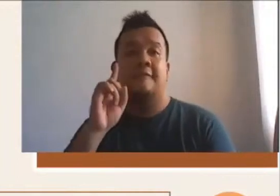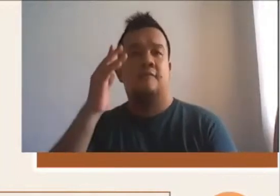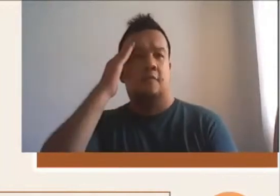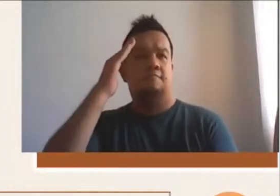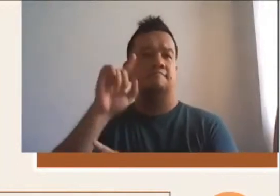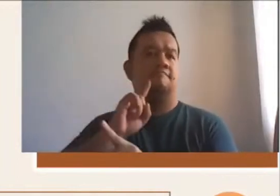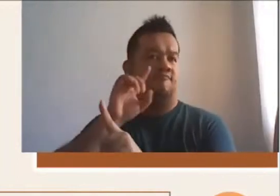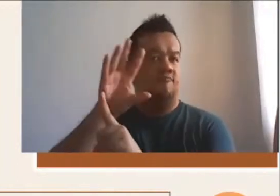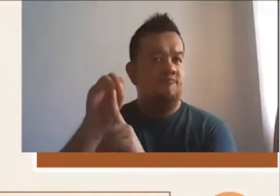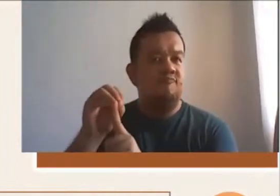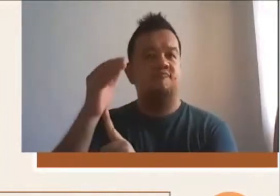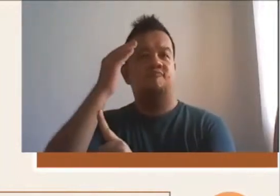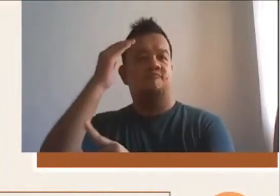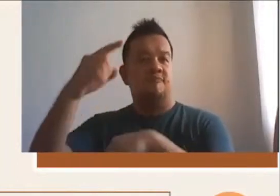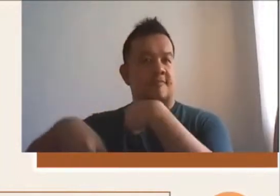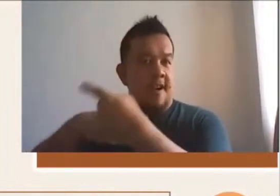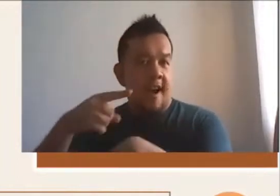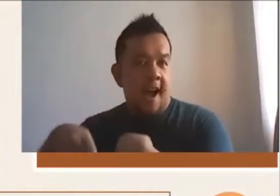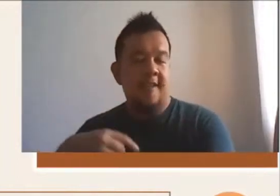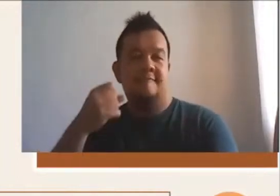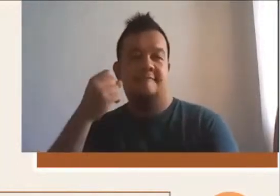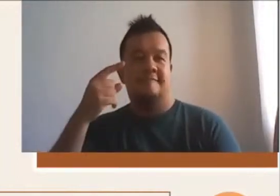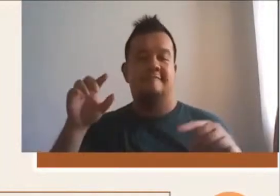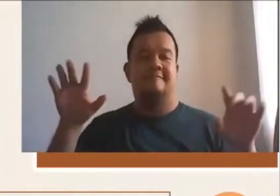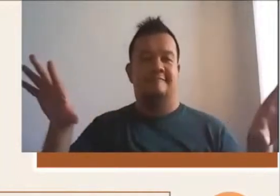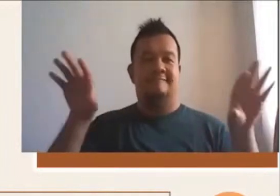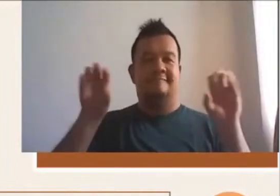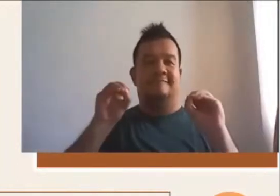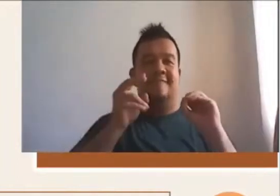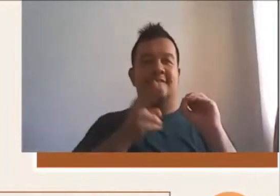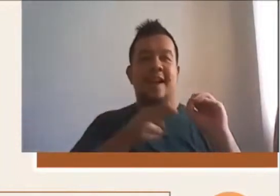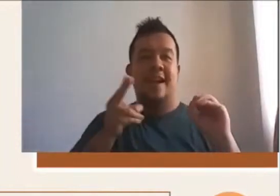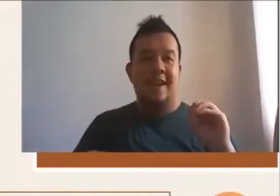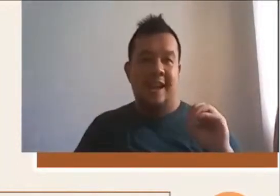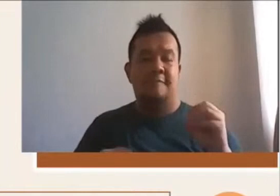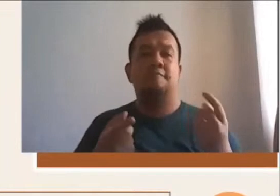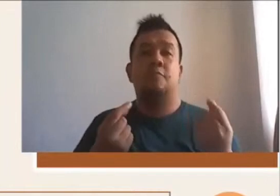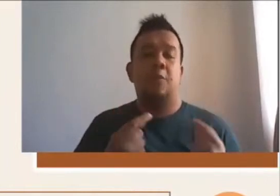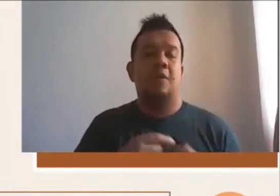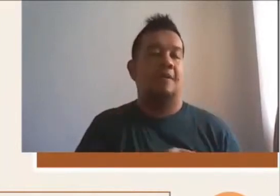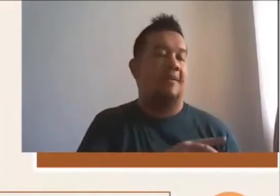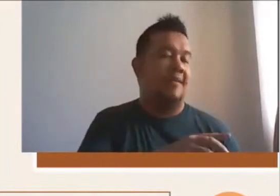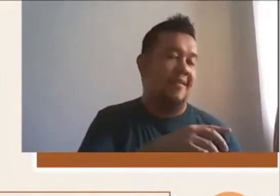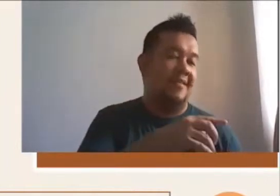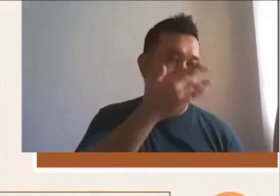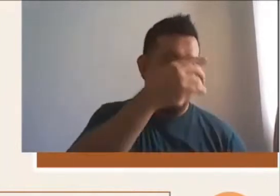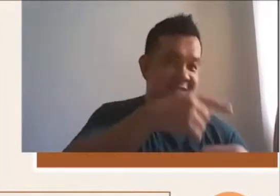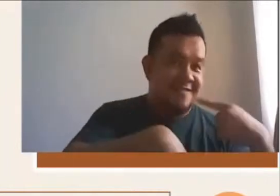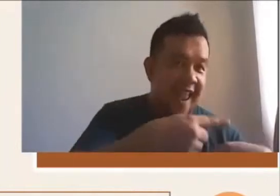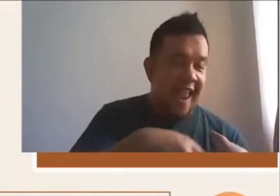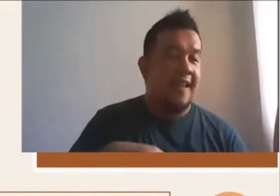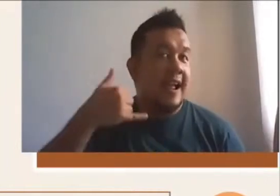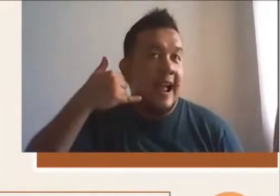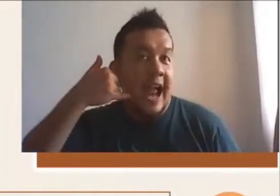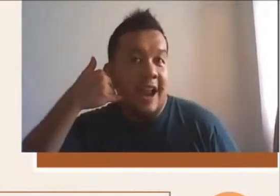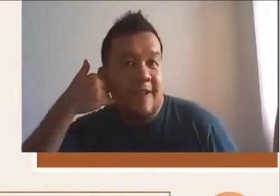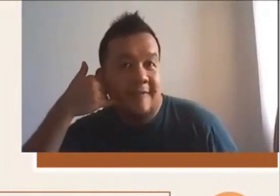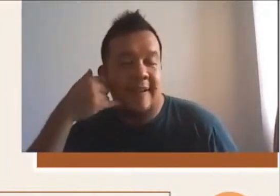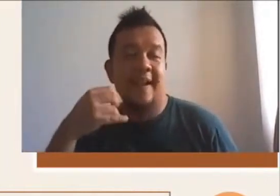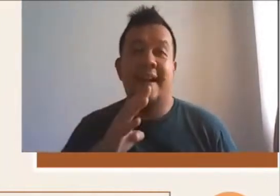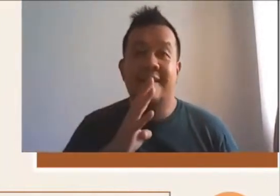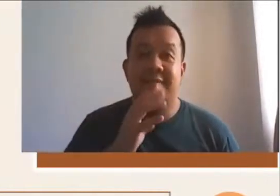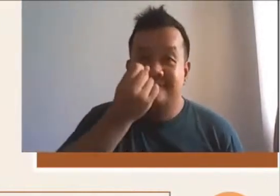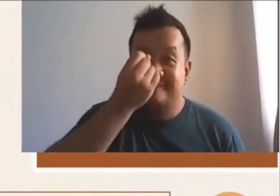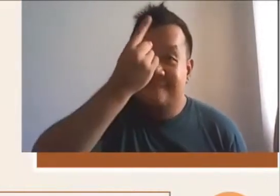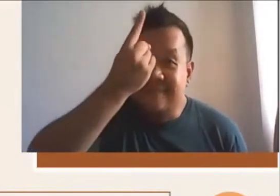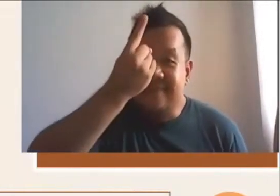So we call them hard of hearing. Kasi sometimes they can still sign, but they can still hear a bit of sound. They can still talk sometimes. So yung